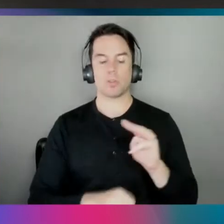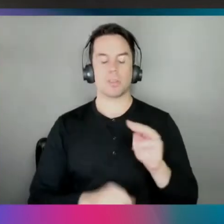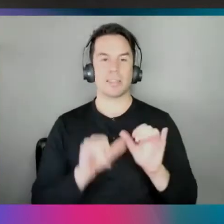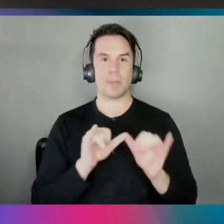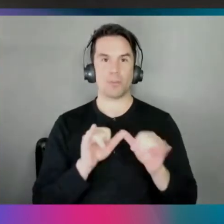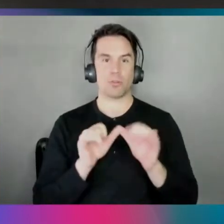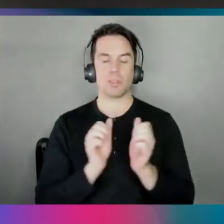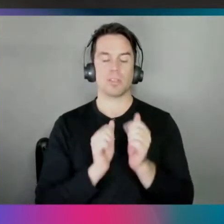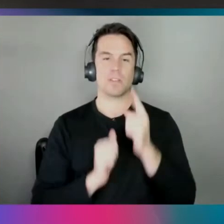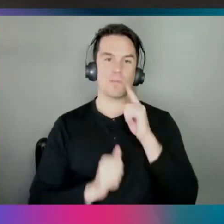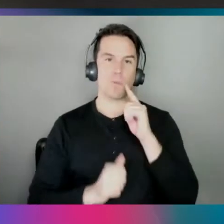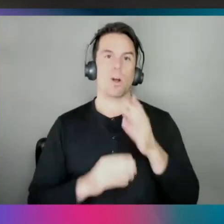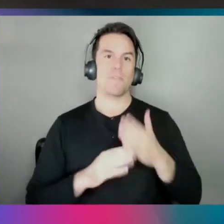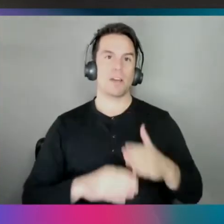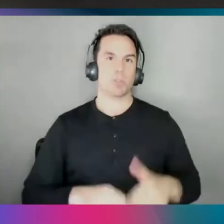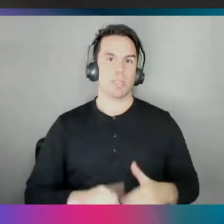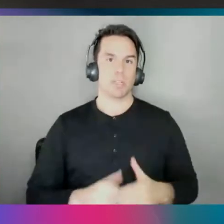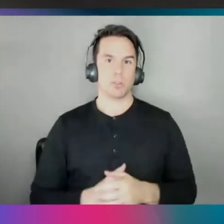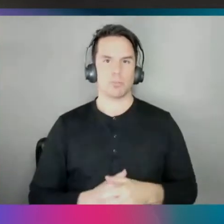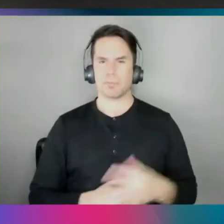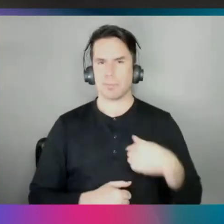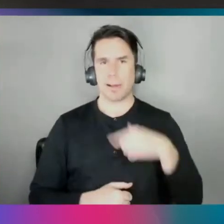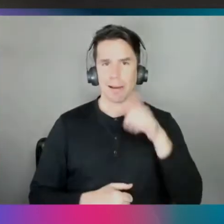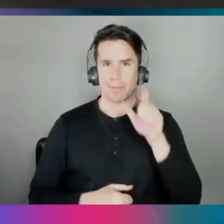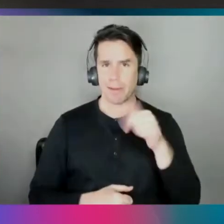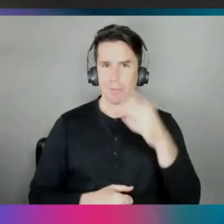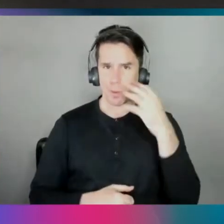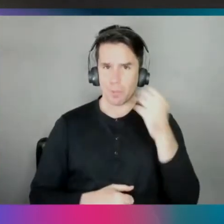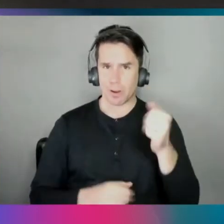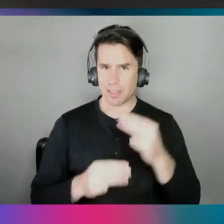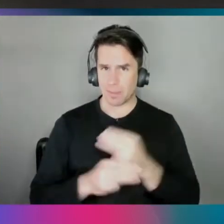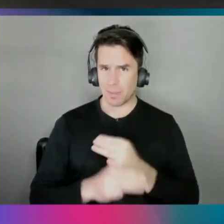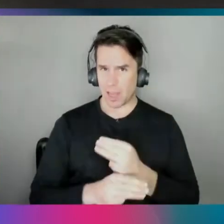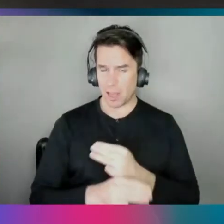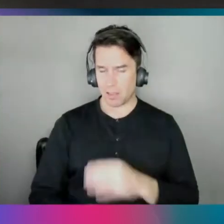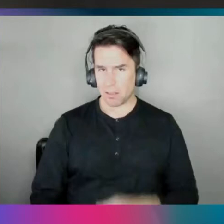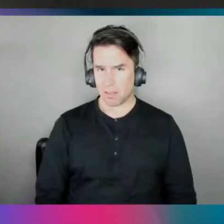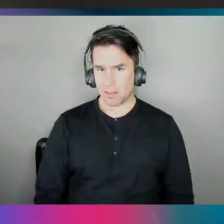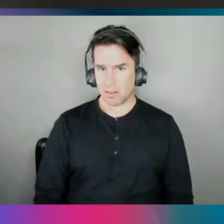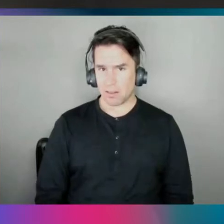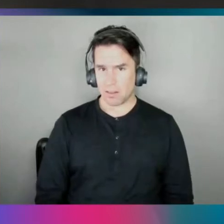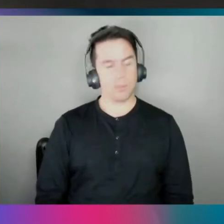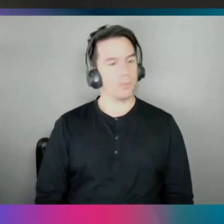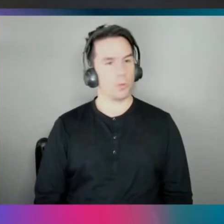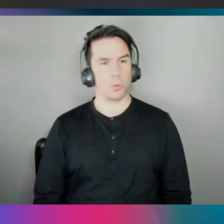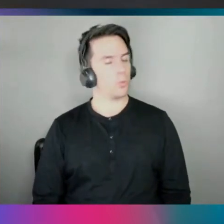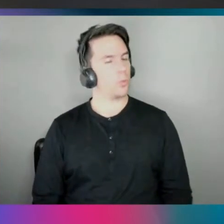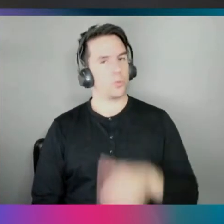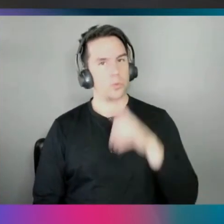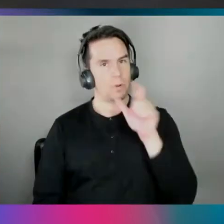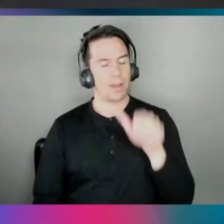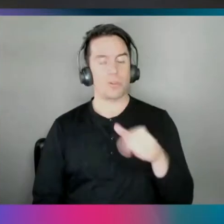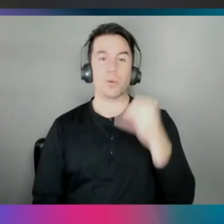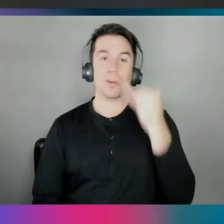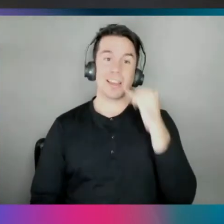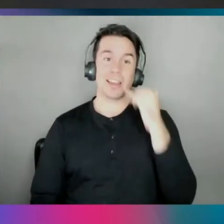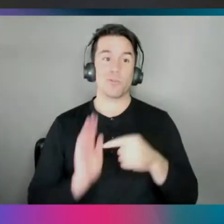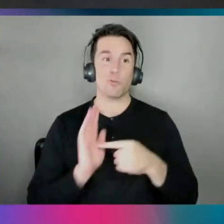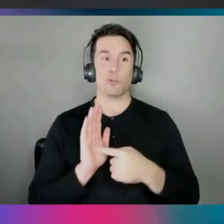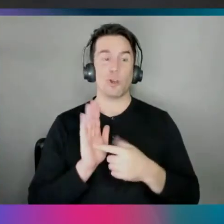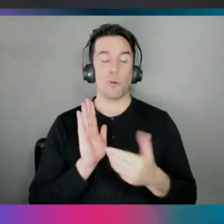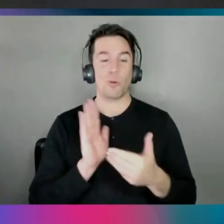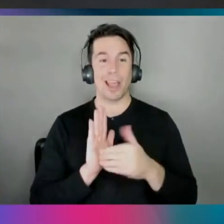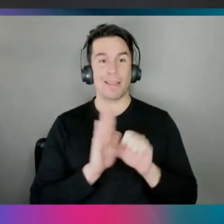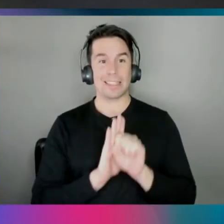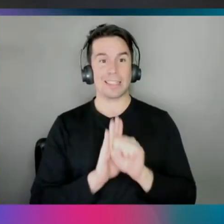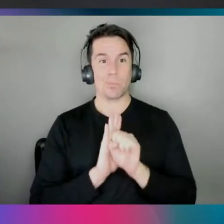But I don't have to memorize the math. You do not have to memorize the math. If you go back to that tab, if you pull up the math and then the symbols and stuff. Yes, right?